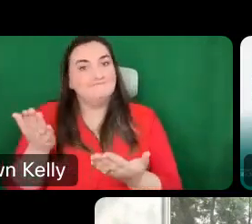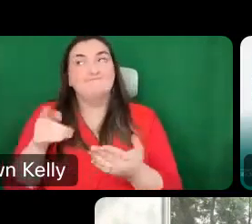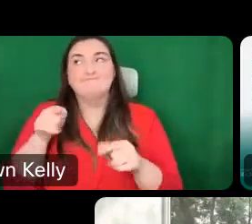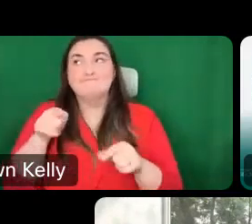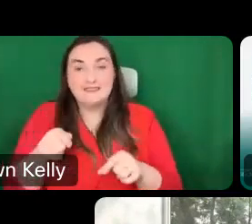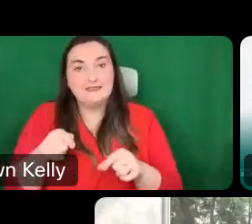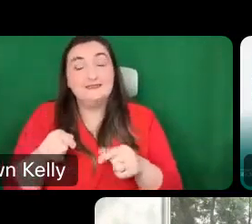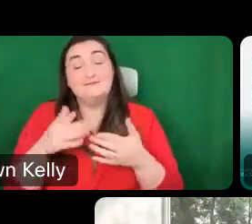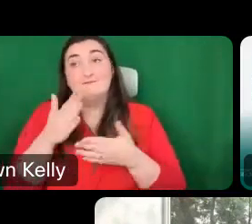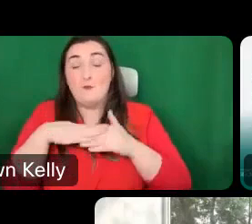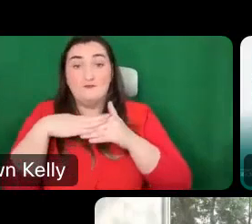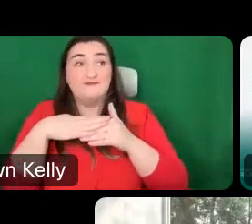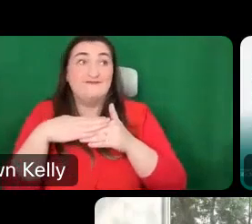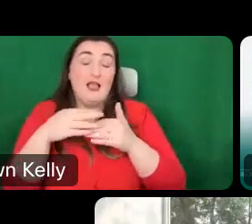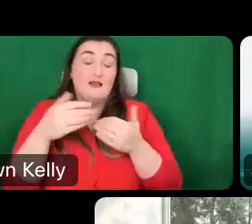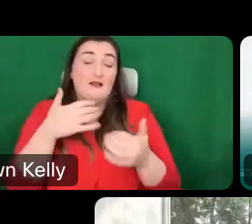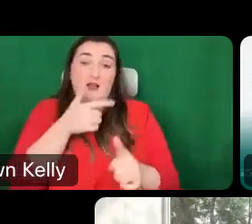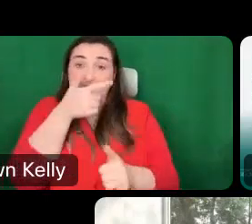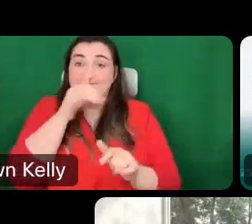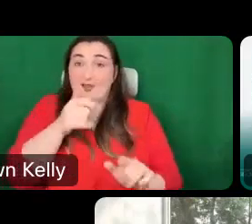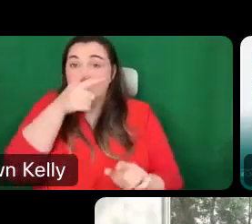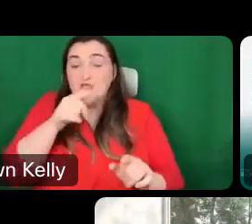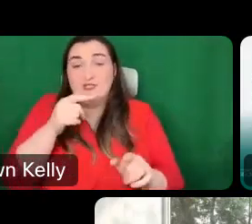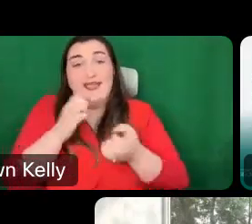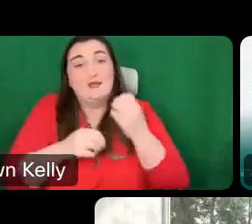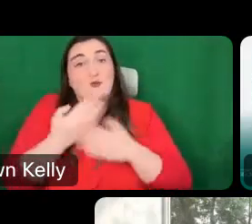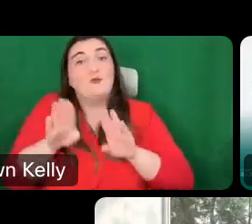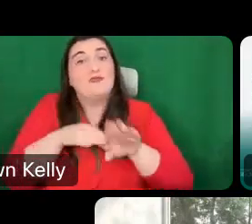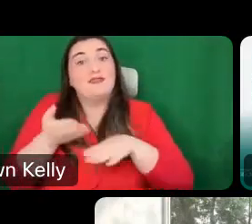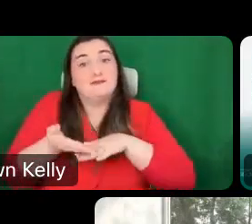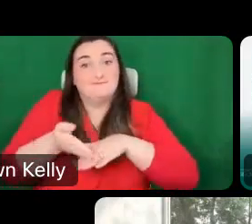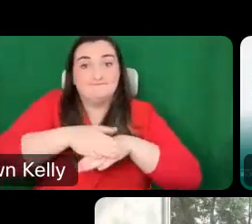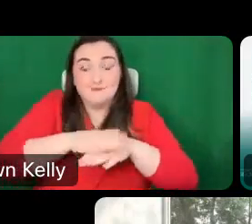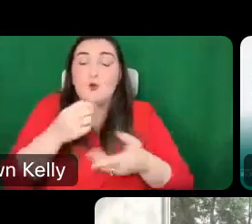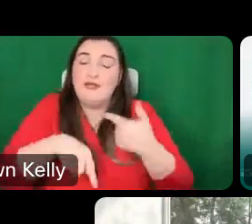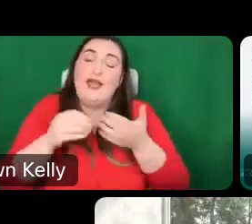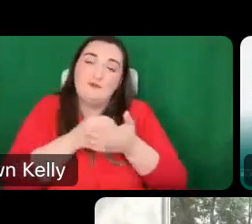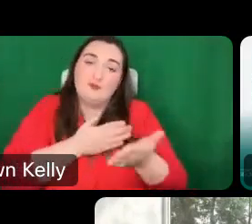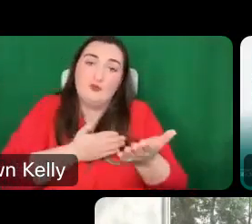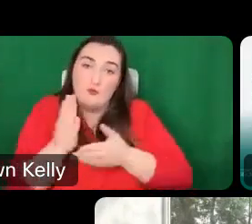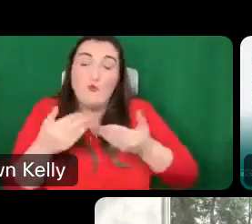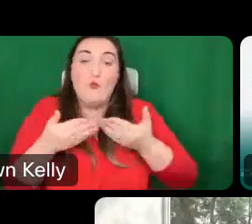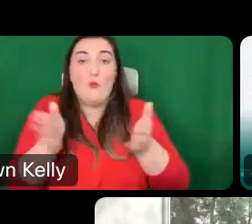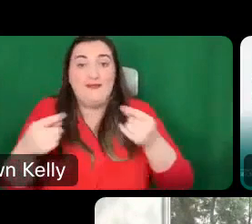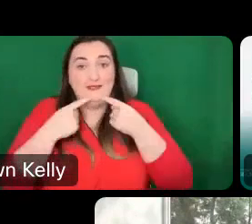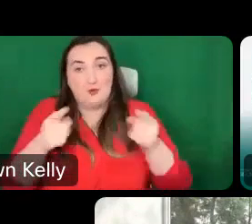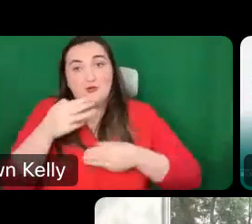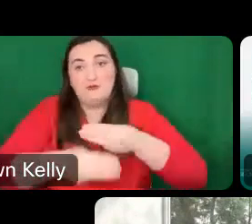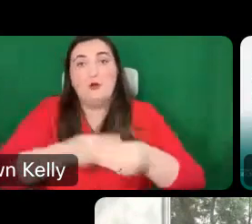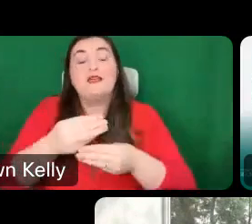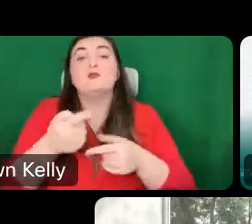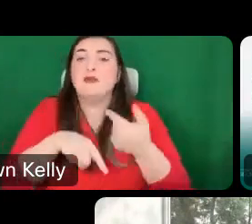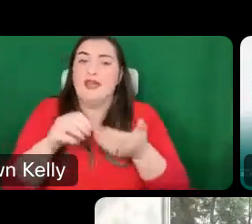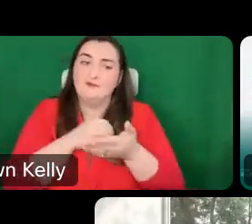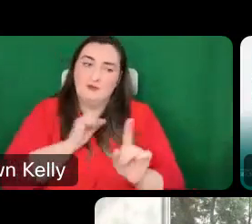these are ultimately resulting in debt, and we have to complete. our open disclosure process, and we're doing that. So we have to just fine-tune